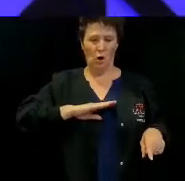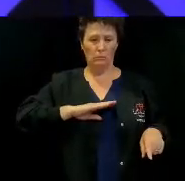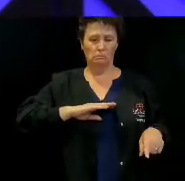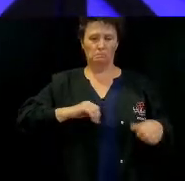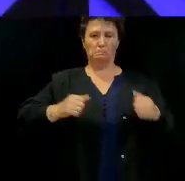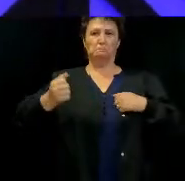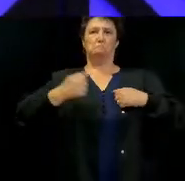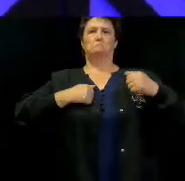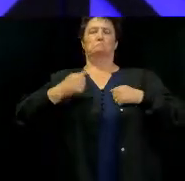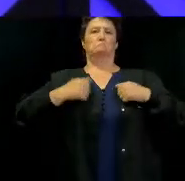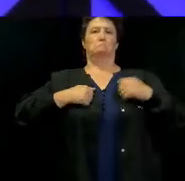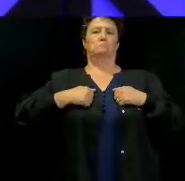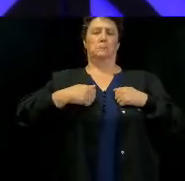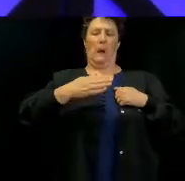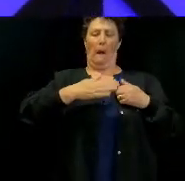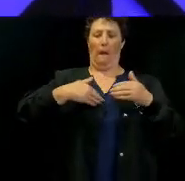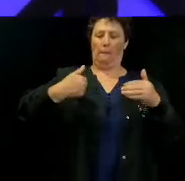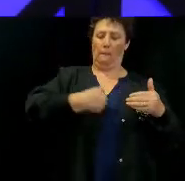bodies